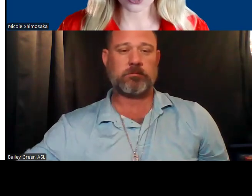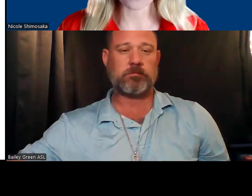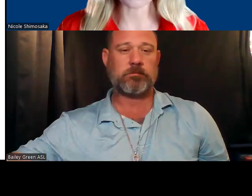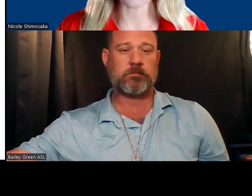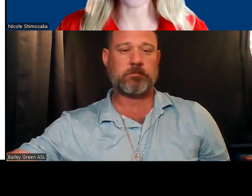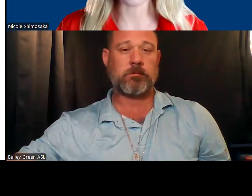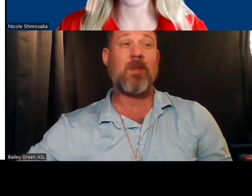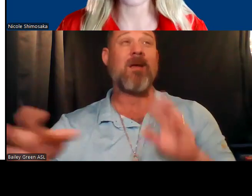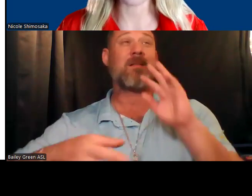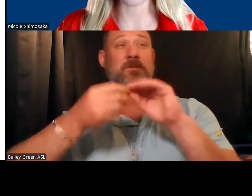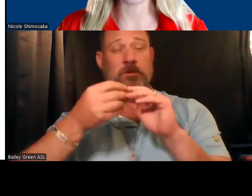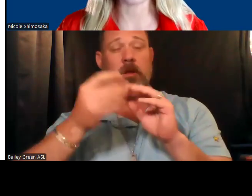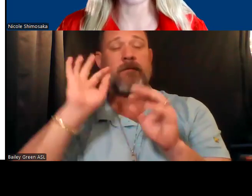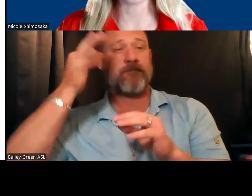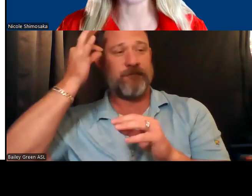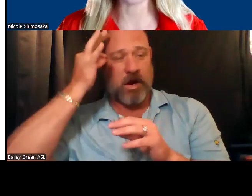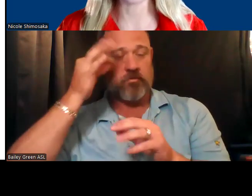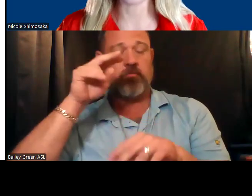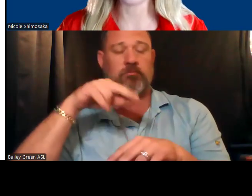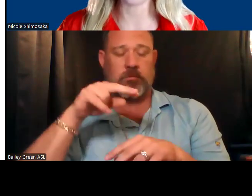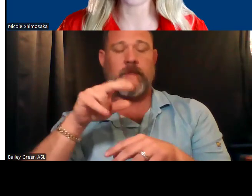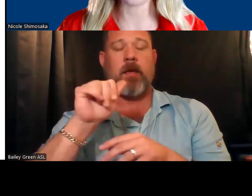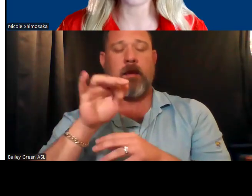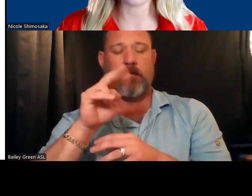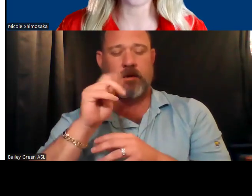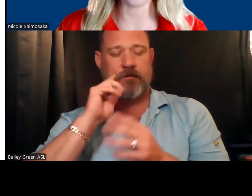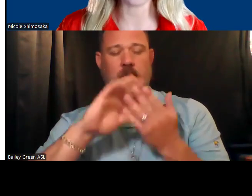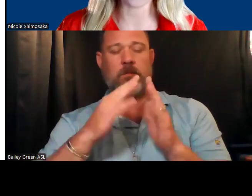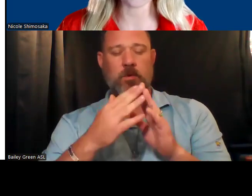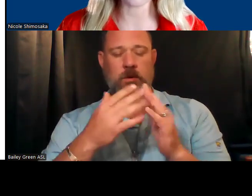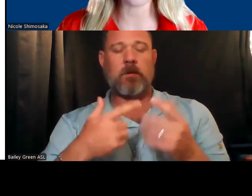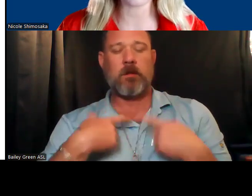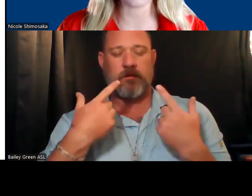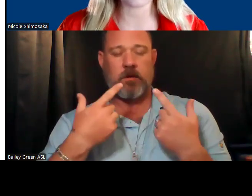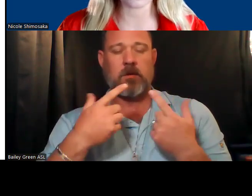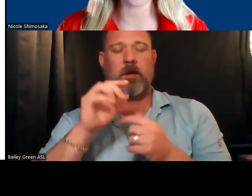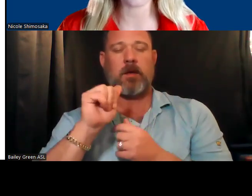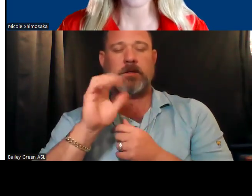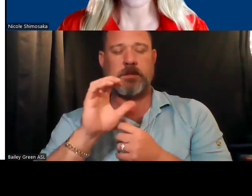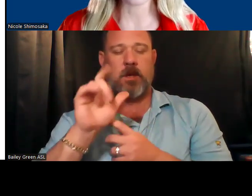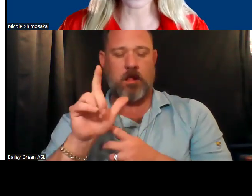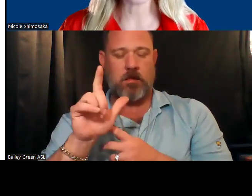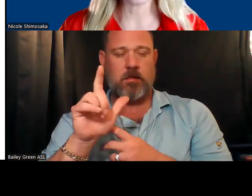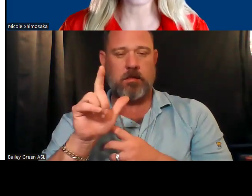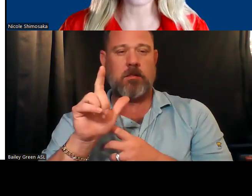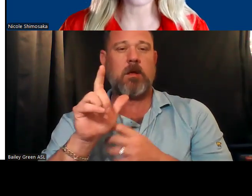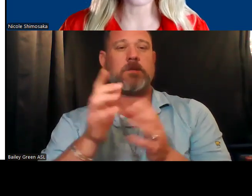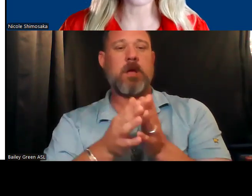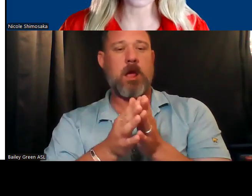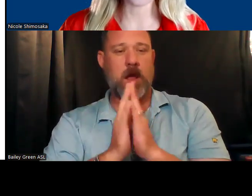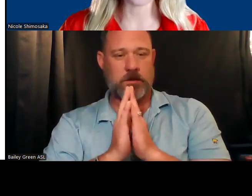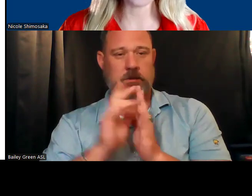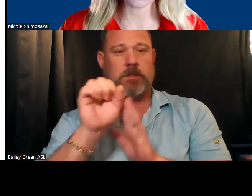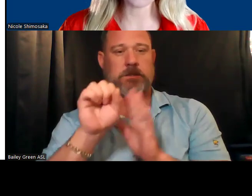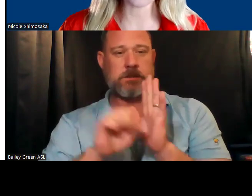Additionally, our federal oversight entity, the Administration for Community Living, also known as ACL, has asked that the